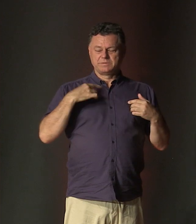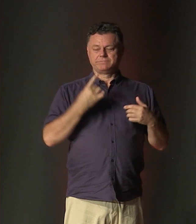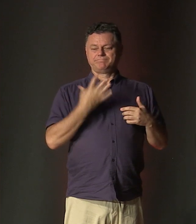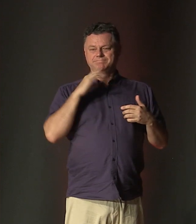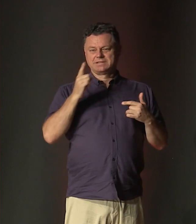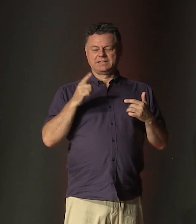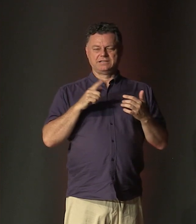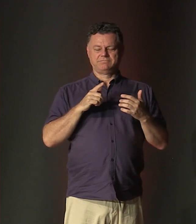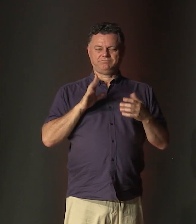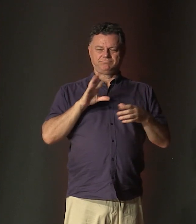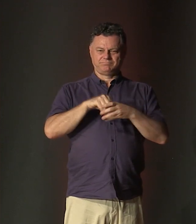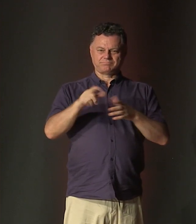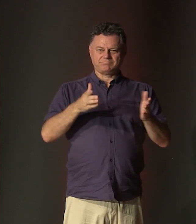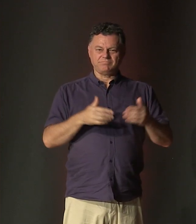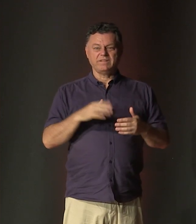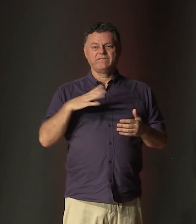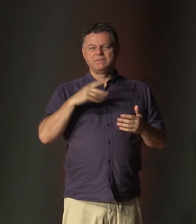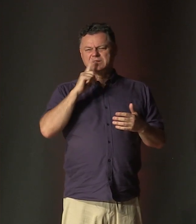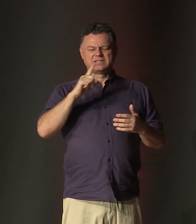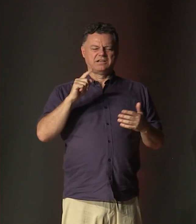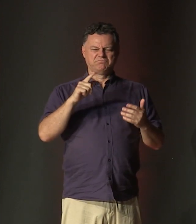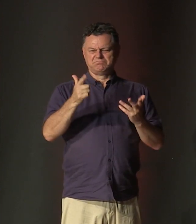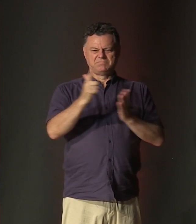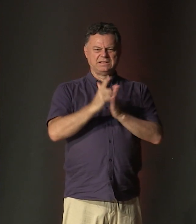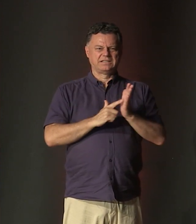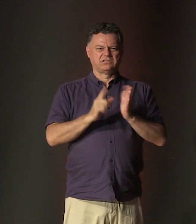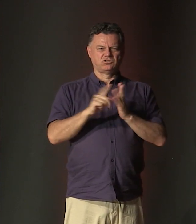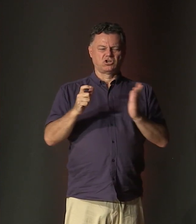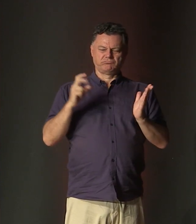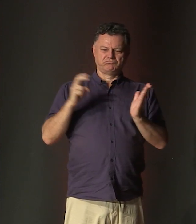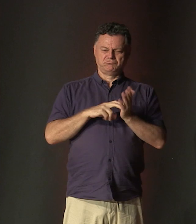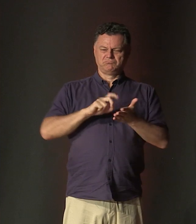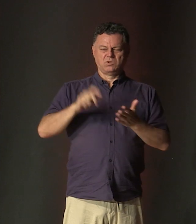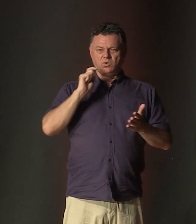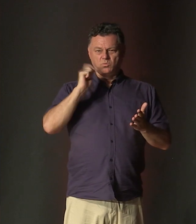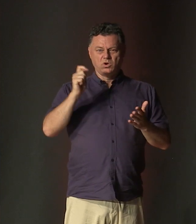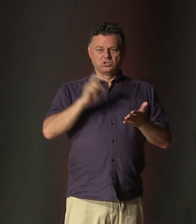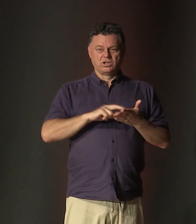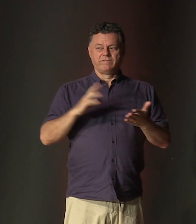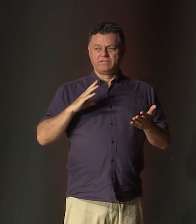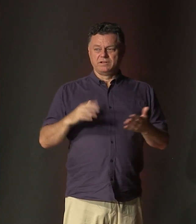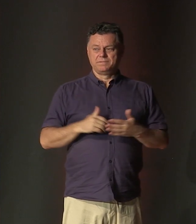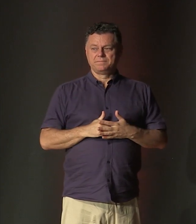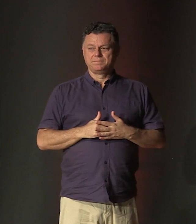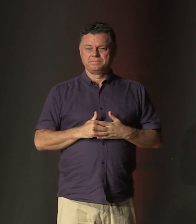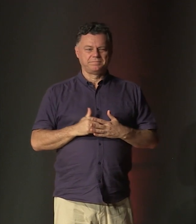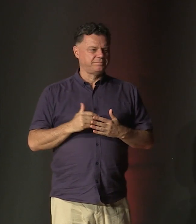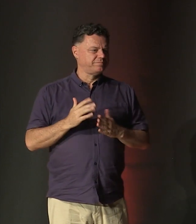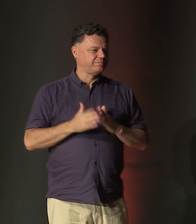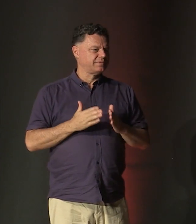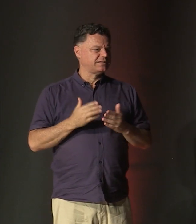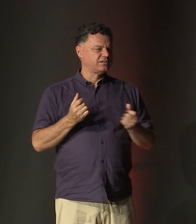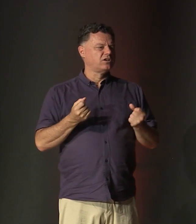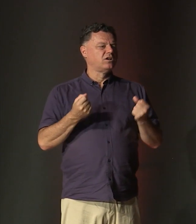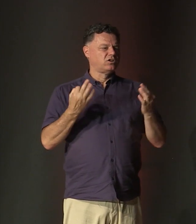Okay, I hear you say, I'm not going to sign that legal document. And that's fine. That just means no beach for you.